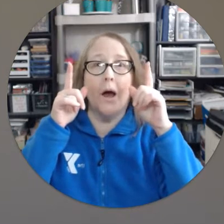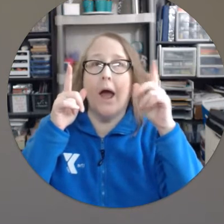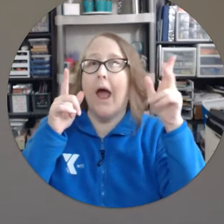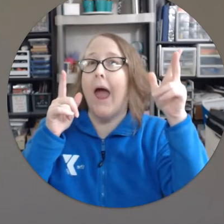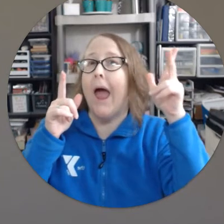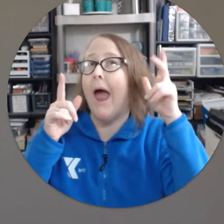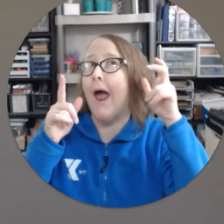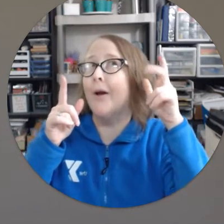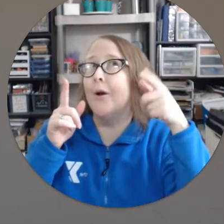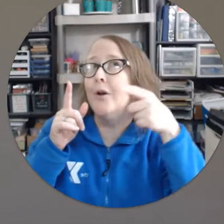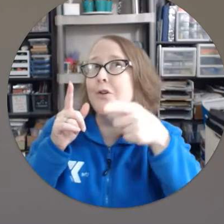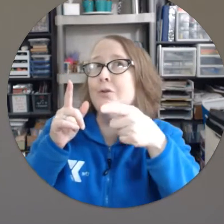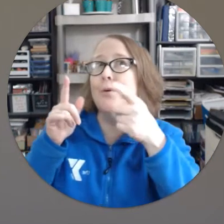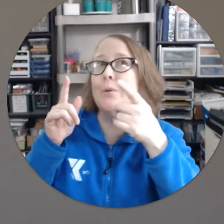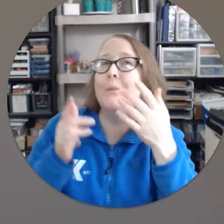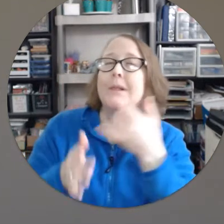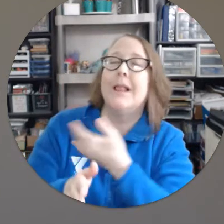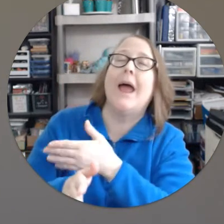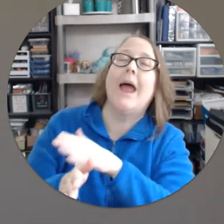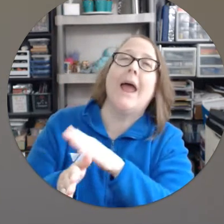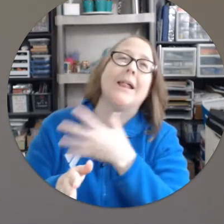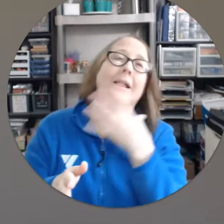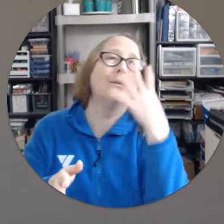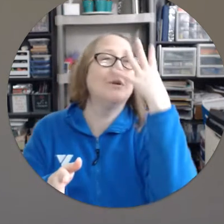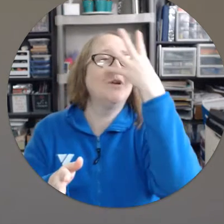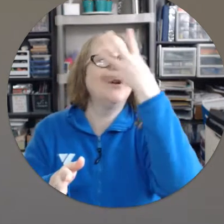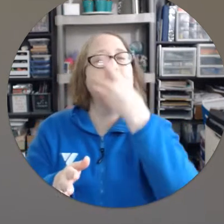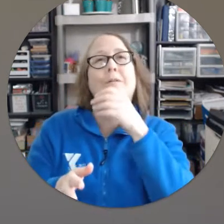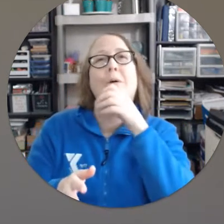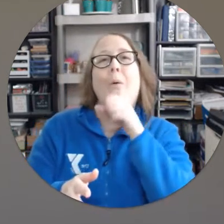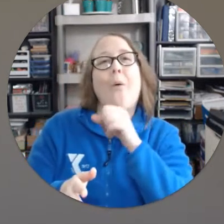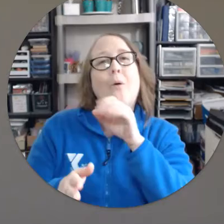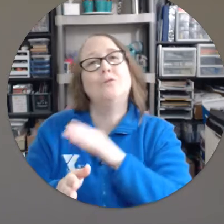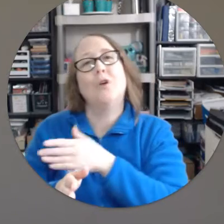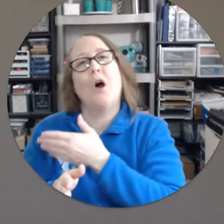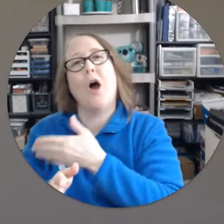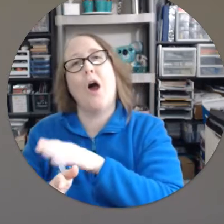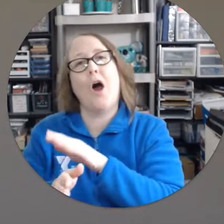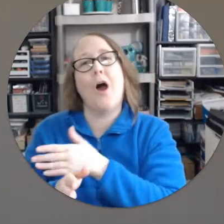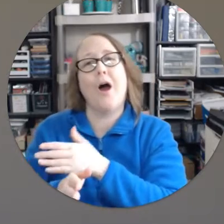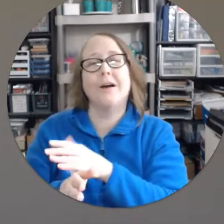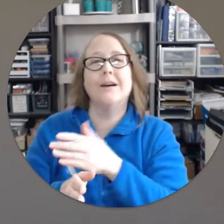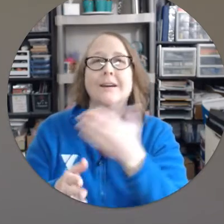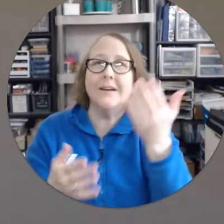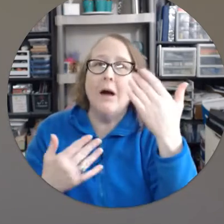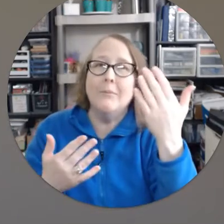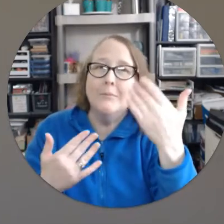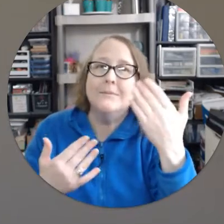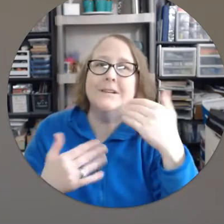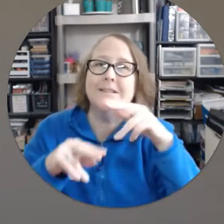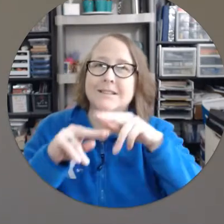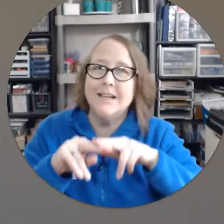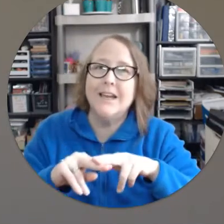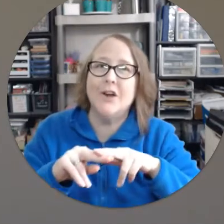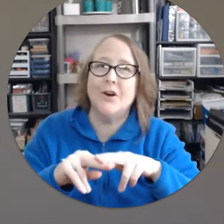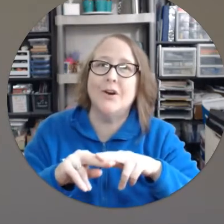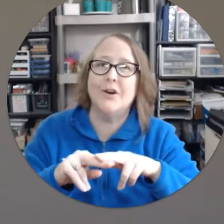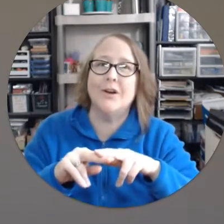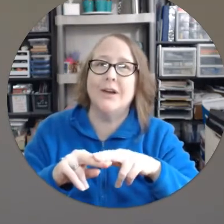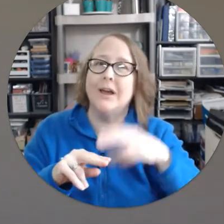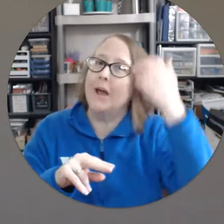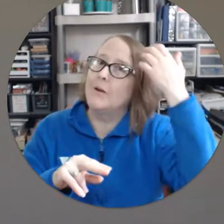heard you playing the beautiful old song. Come, sit here and